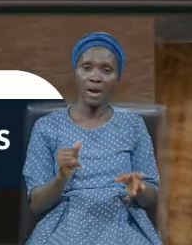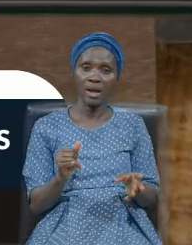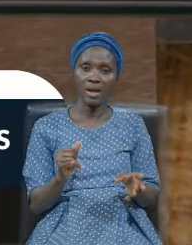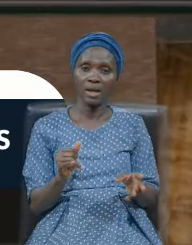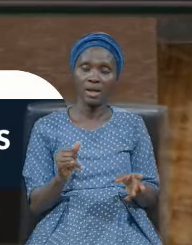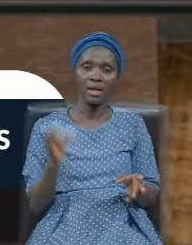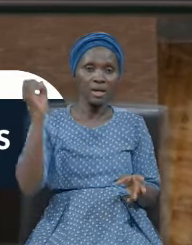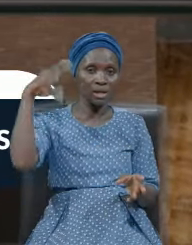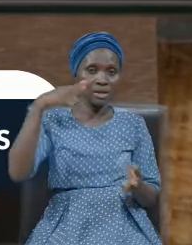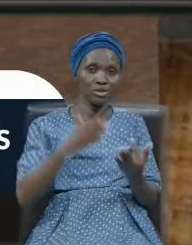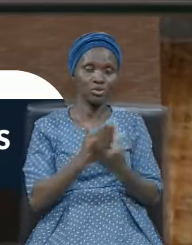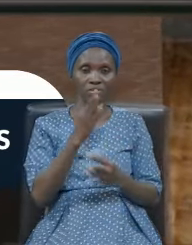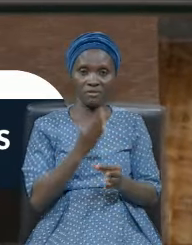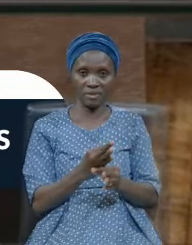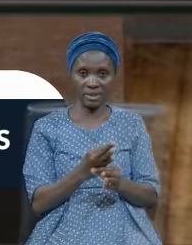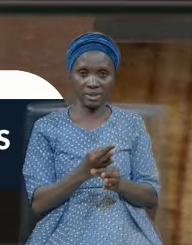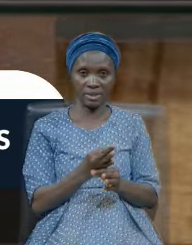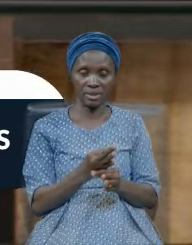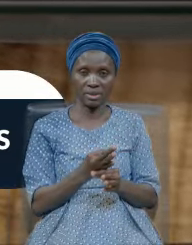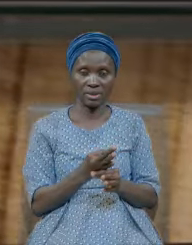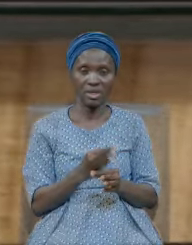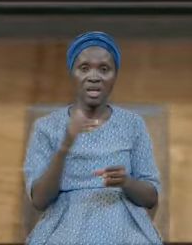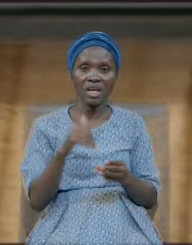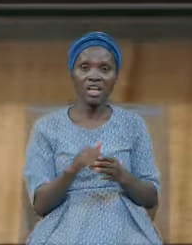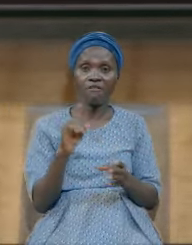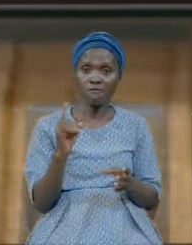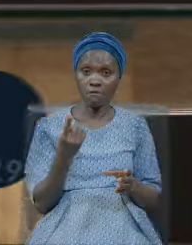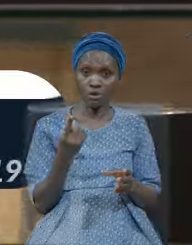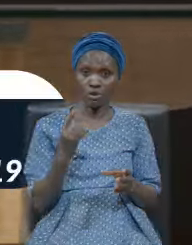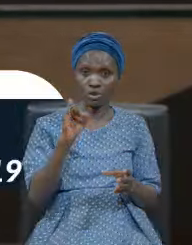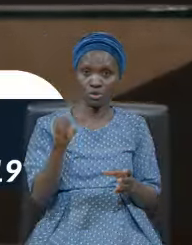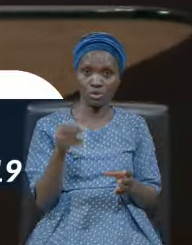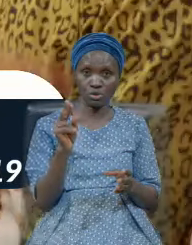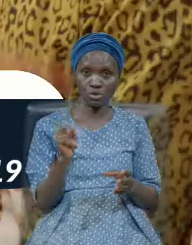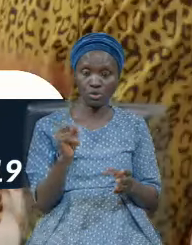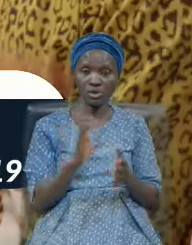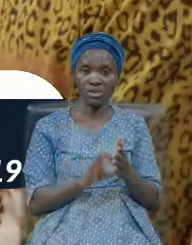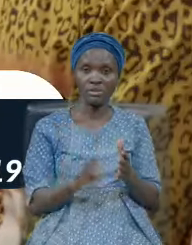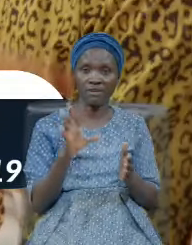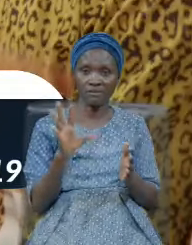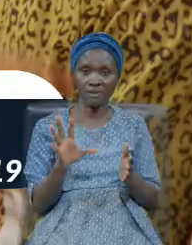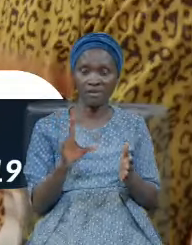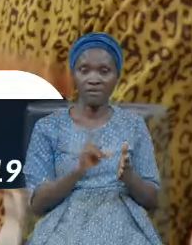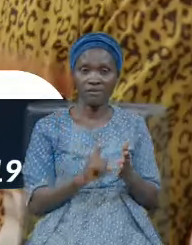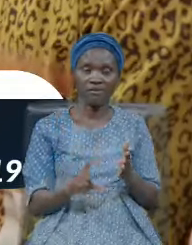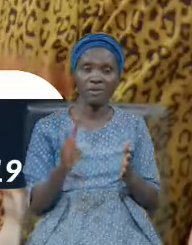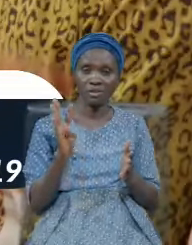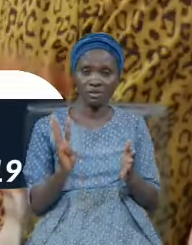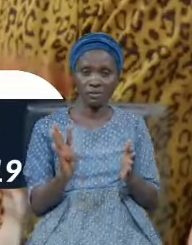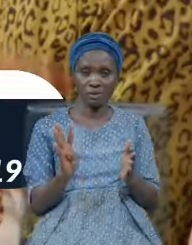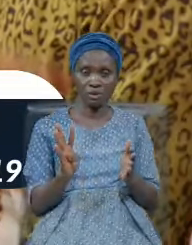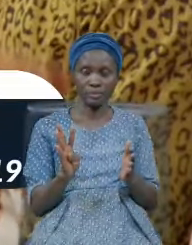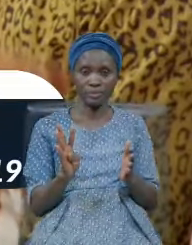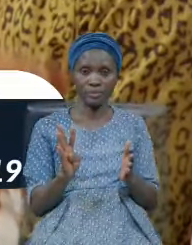faith. In 1 John chapter 5, verse 4. 1